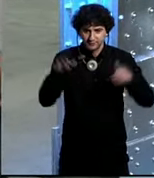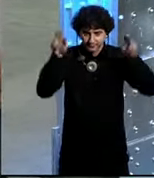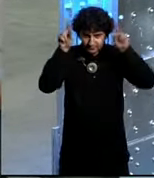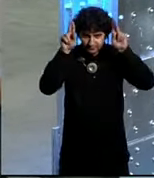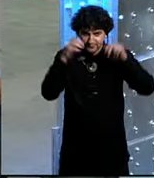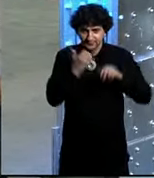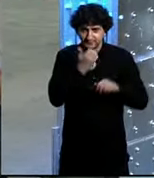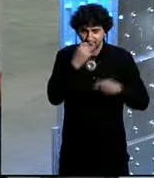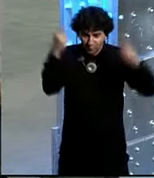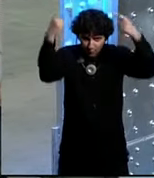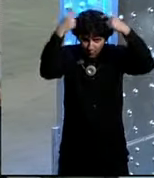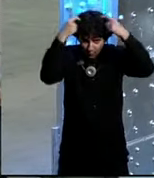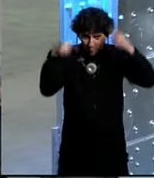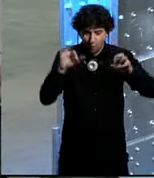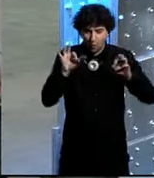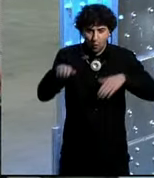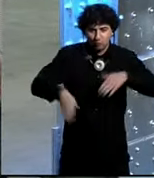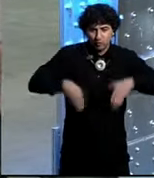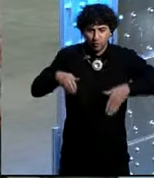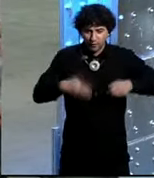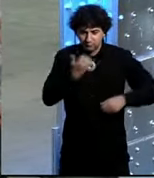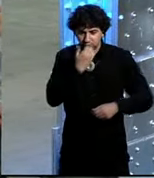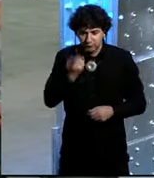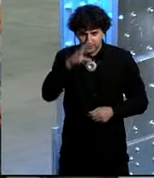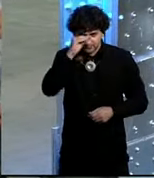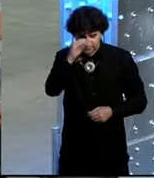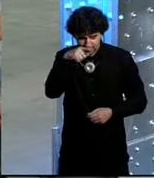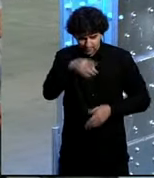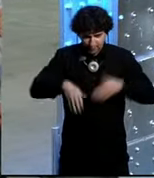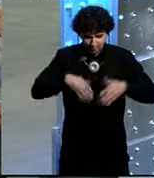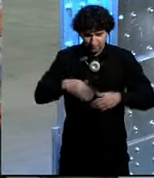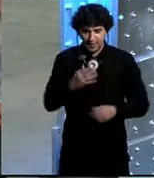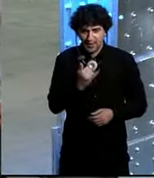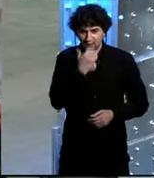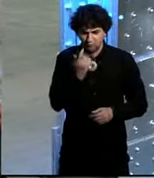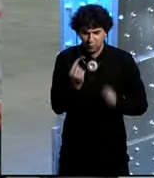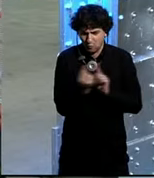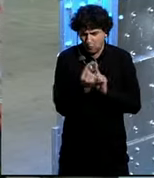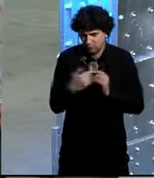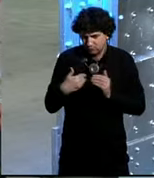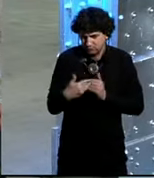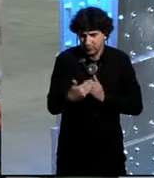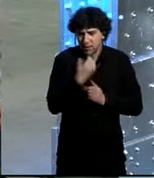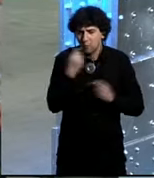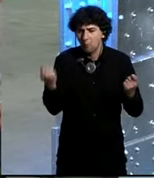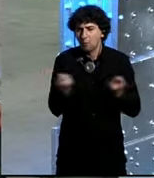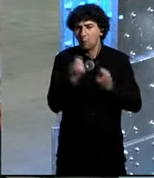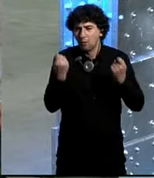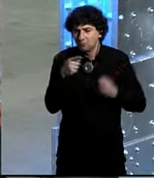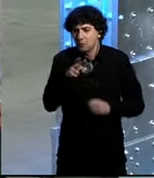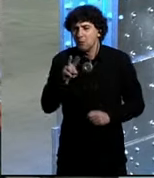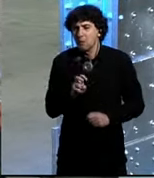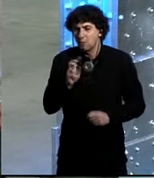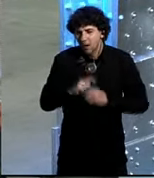if there's going to be out of a cartoon, we're going to create a toy that is going to be bought in